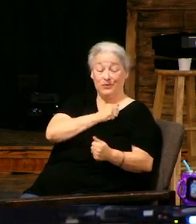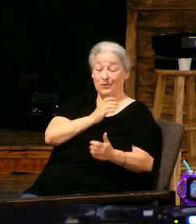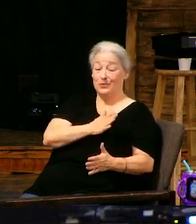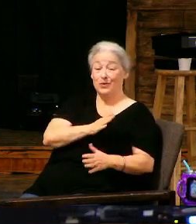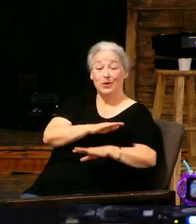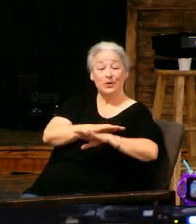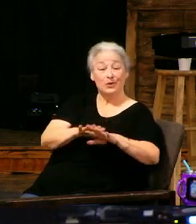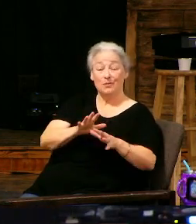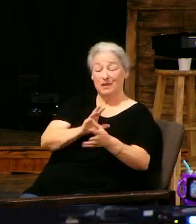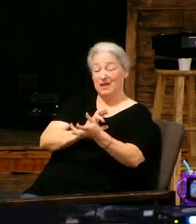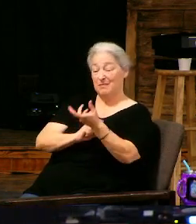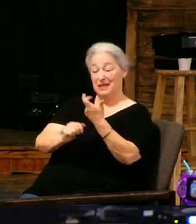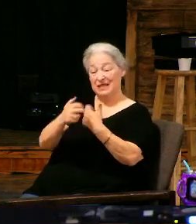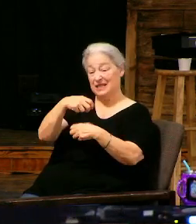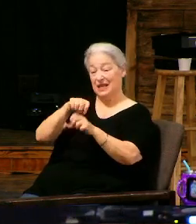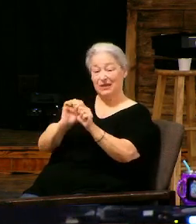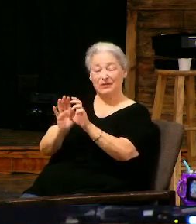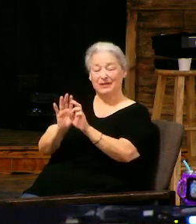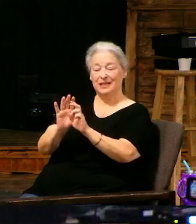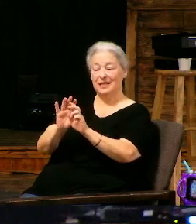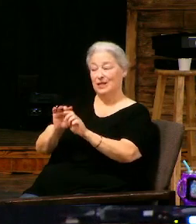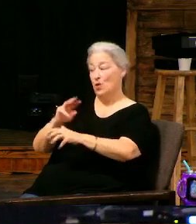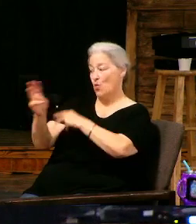get entangled in all of that stuff.